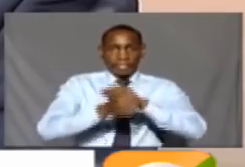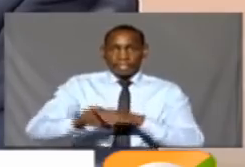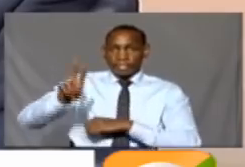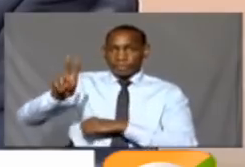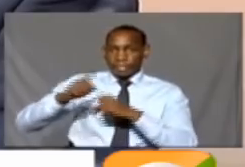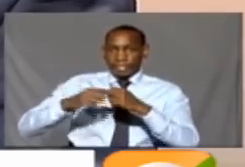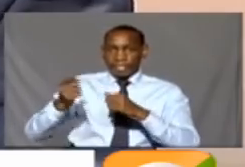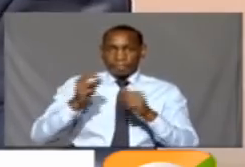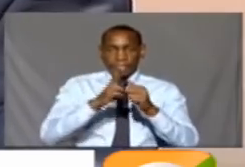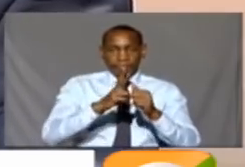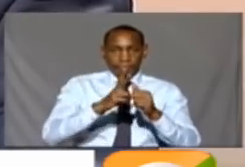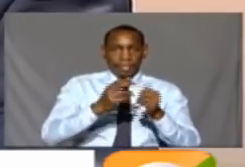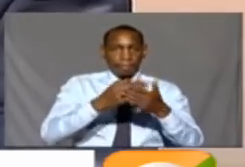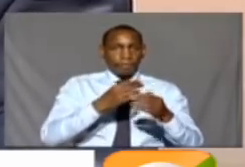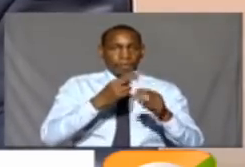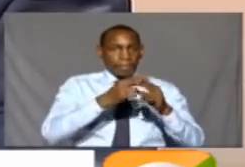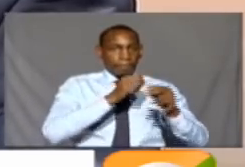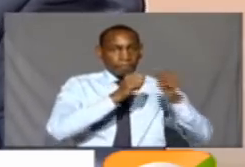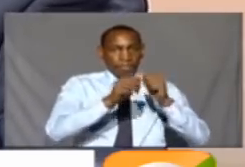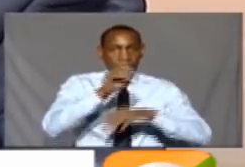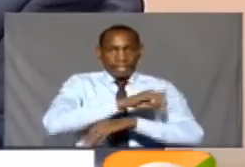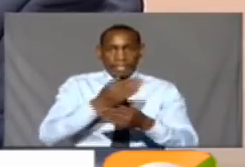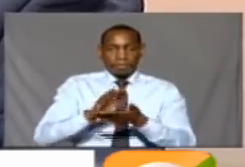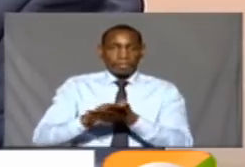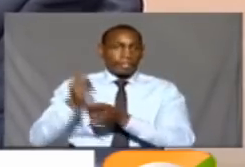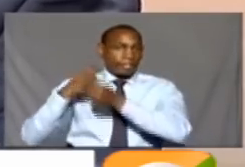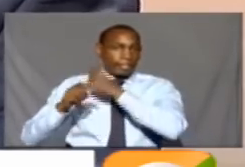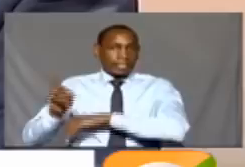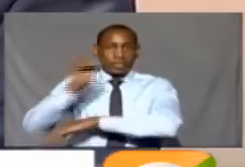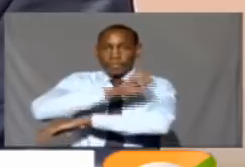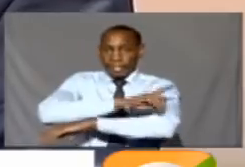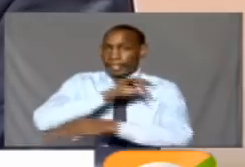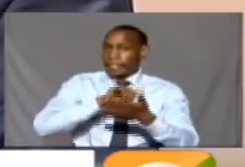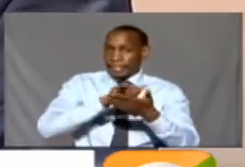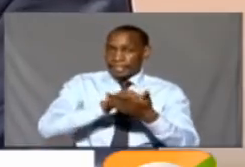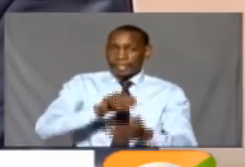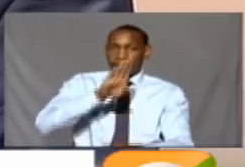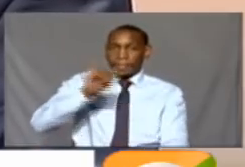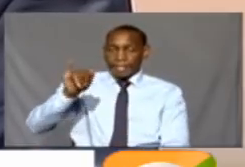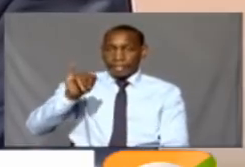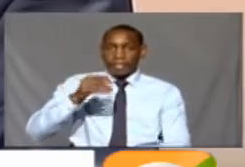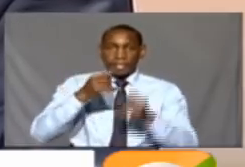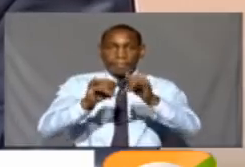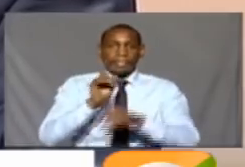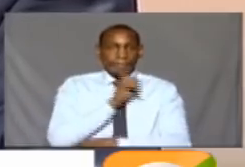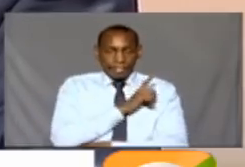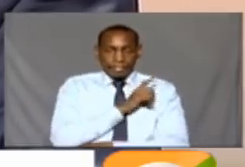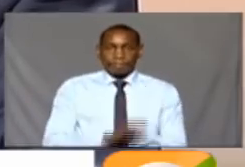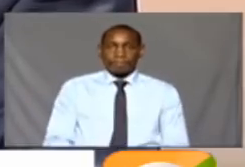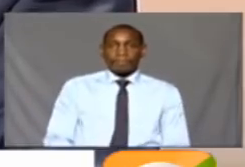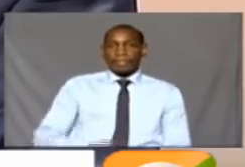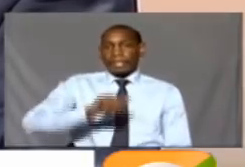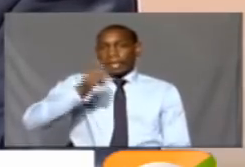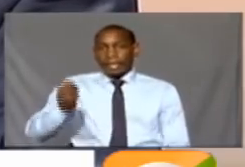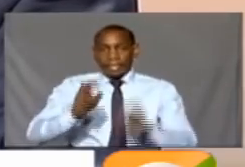December from Boxing Day to Tamadun Day. That is BBI implemented already. The other issues